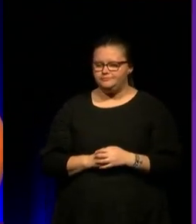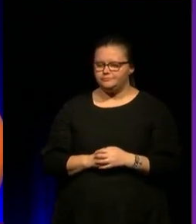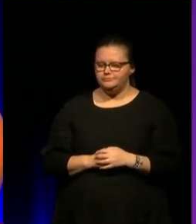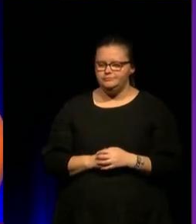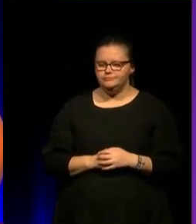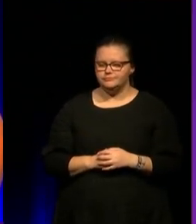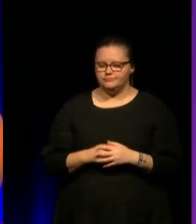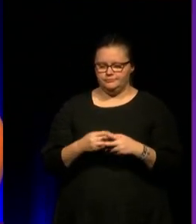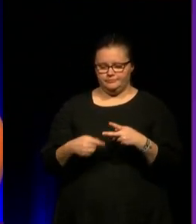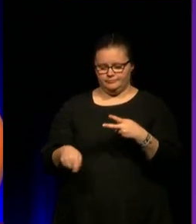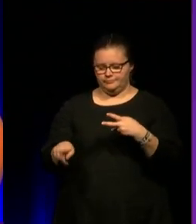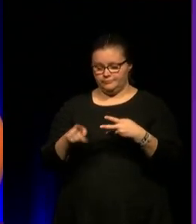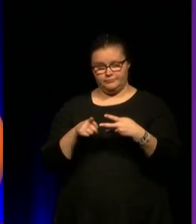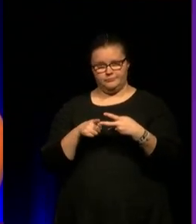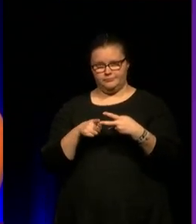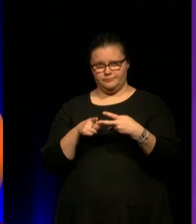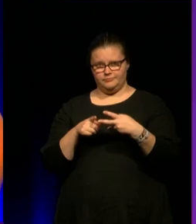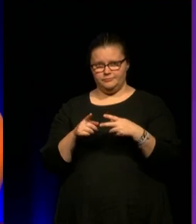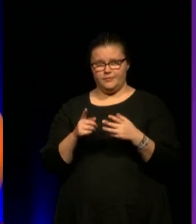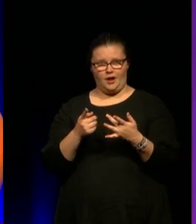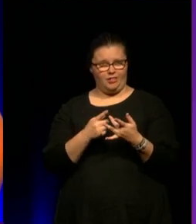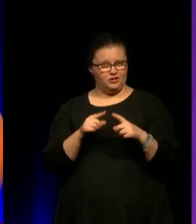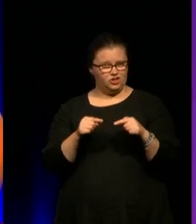that. Another challenge is